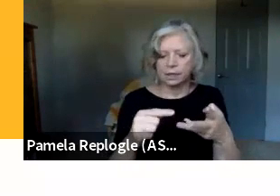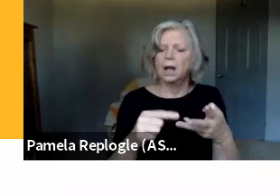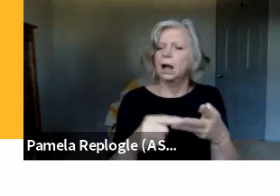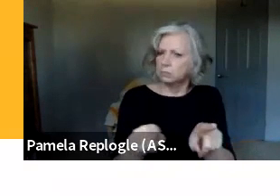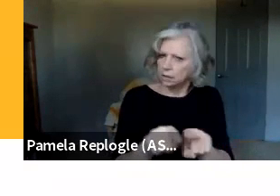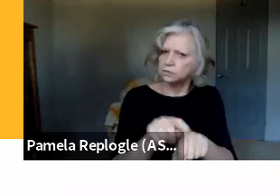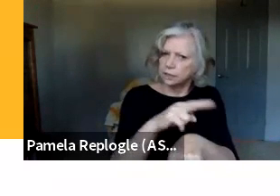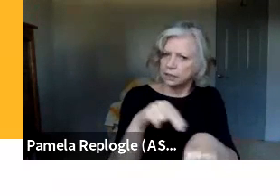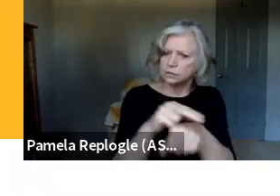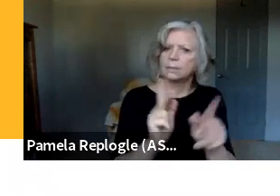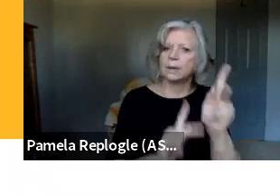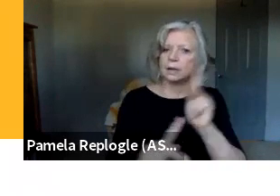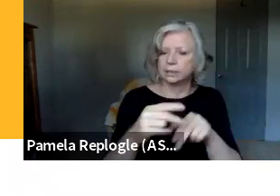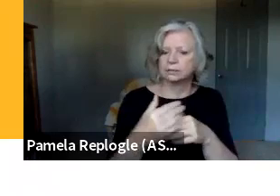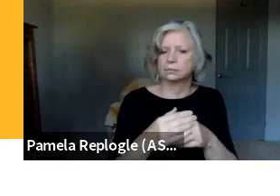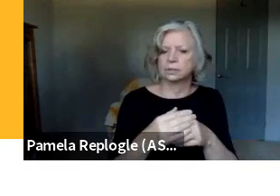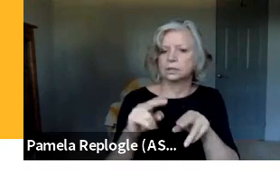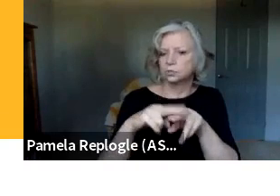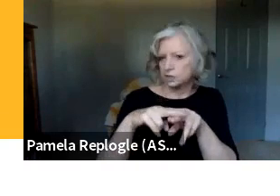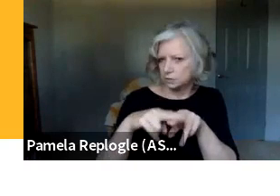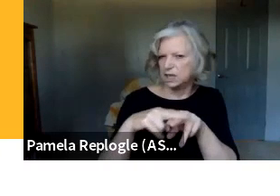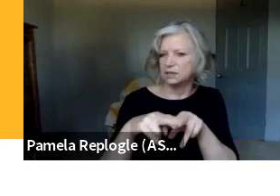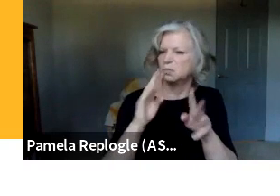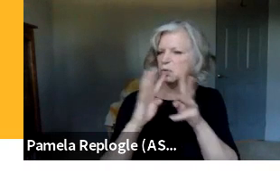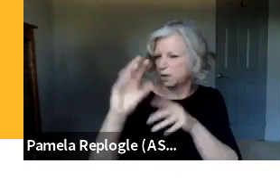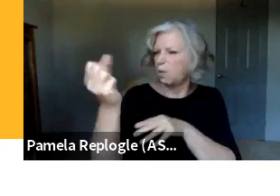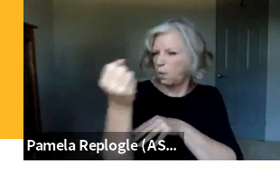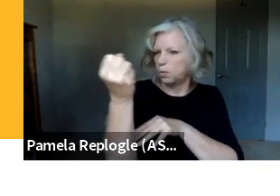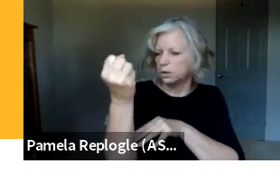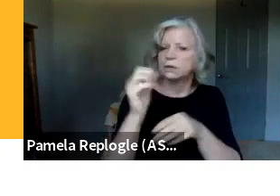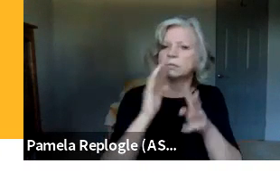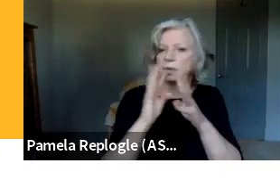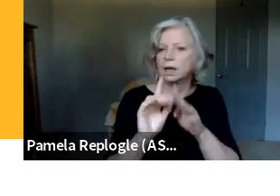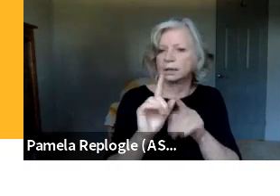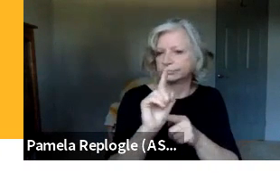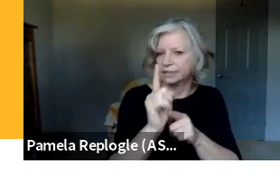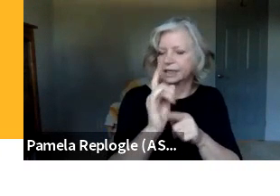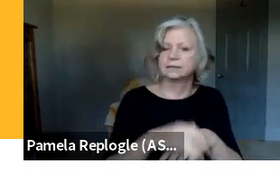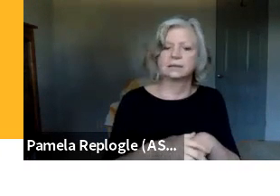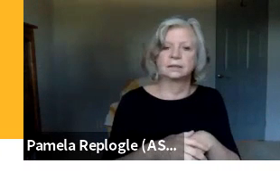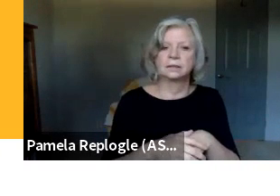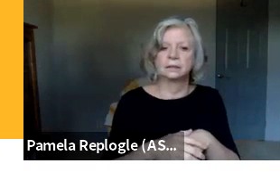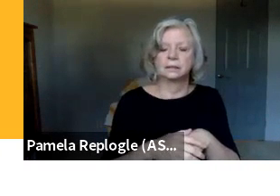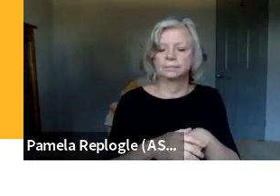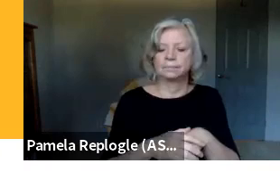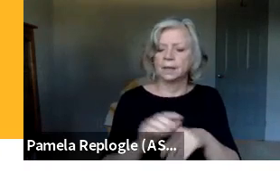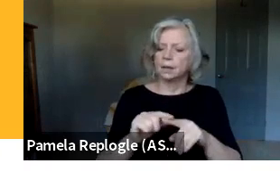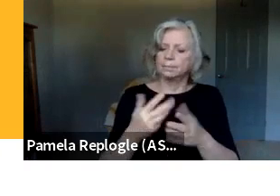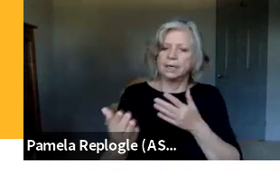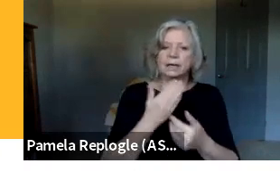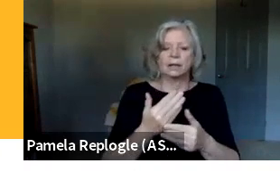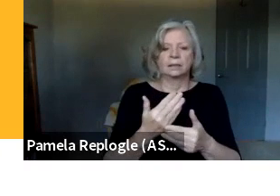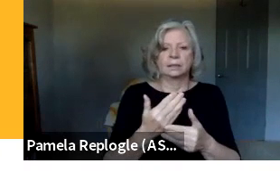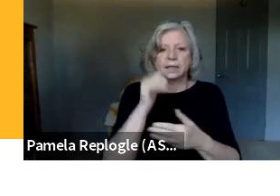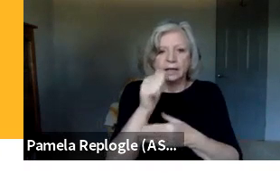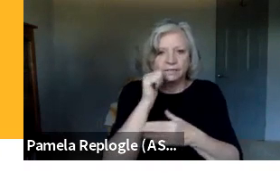on public transit. And we'll talk a little bit about that in a second. But everyday life will feel like it did before